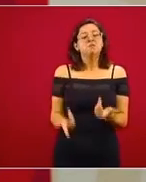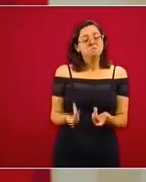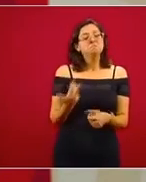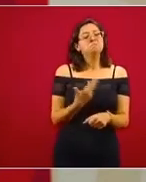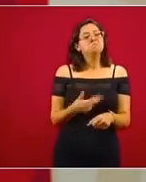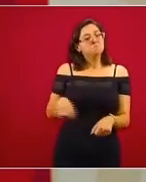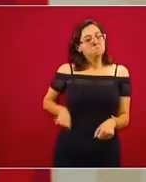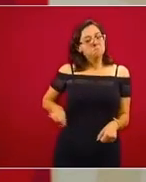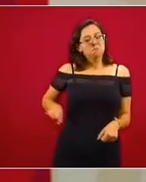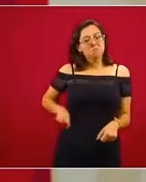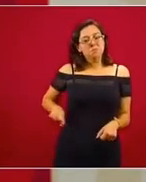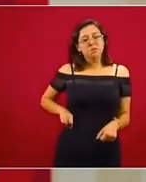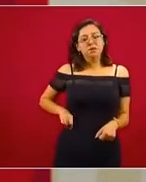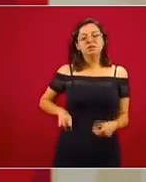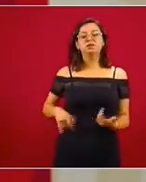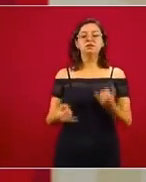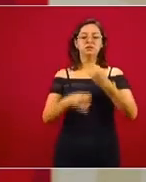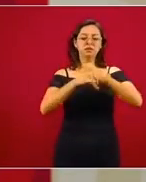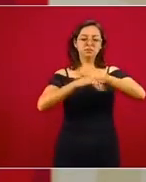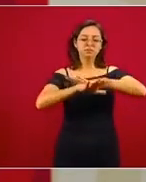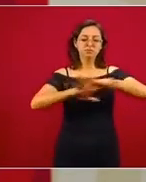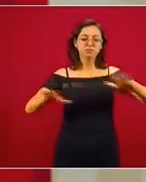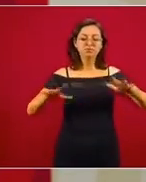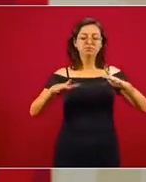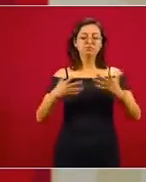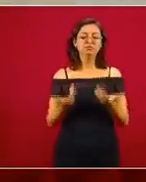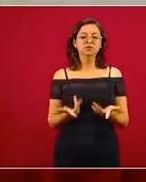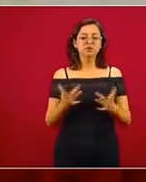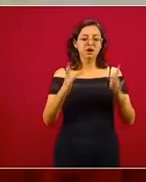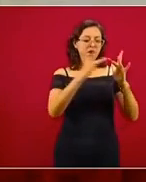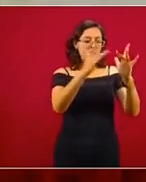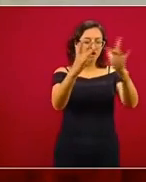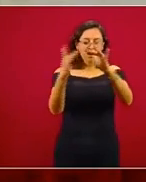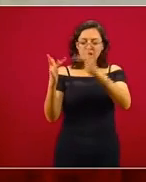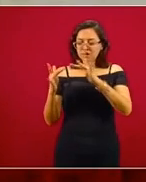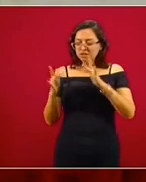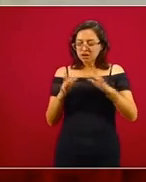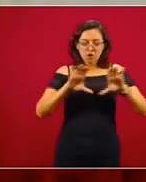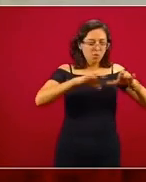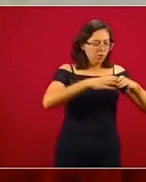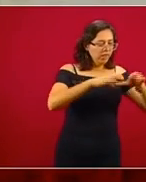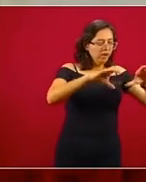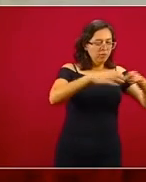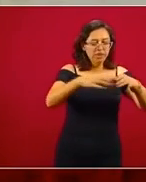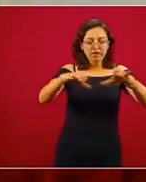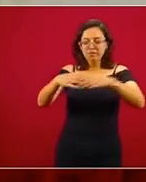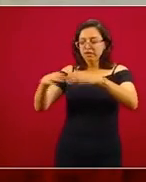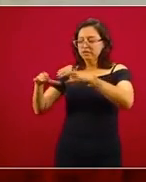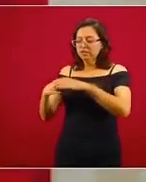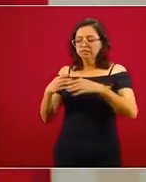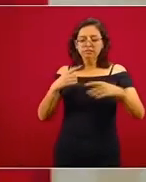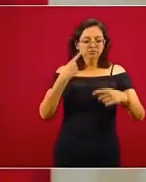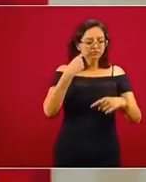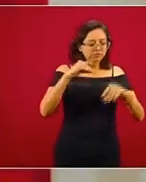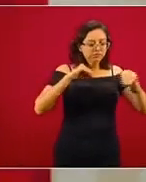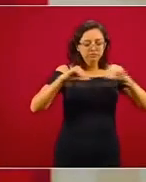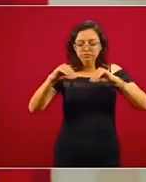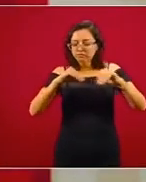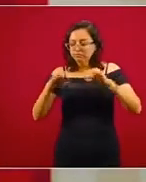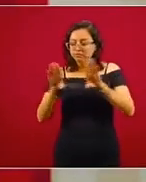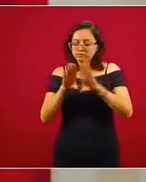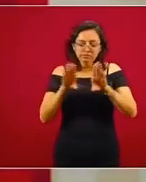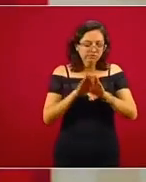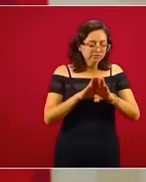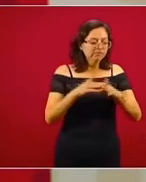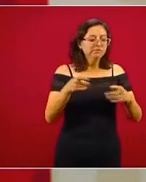with technical people with CONACYT. And it's very interesting to see the information that they're going to be using